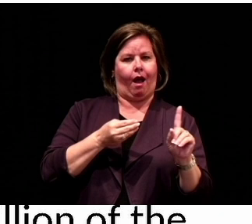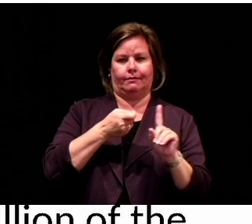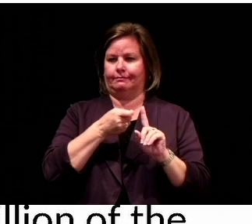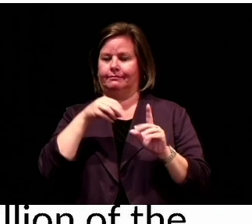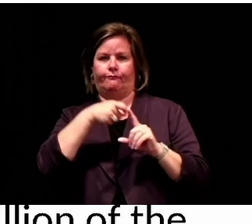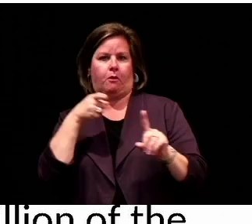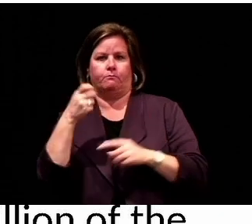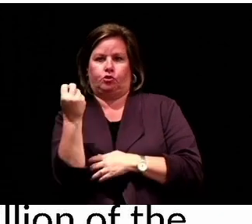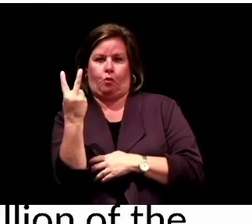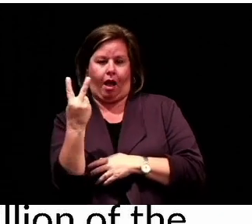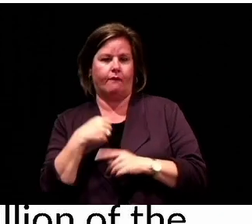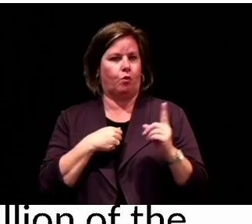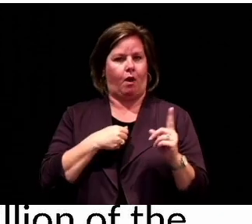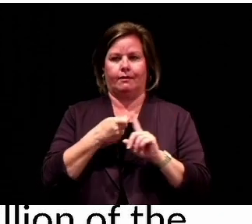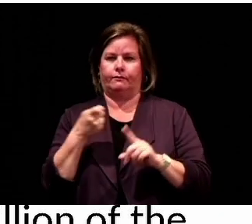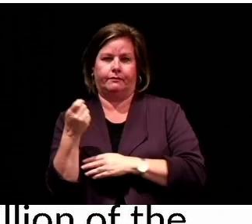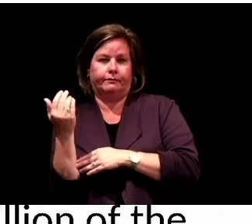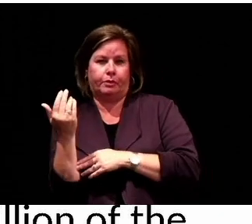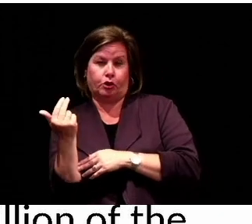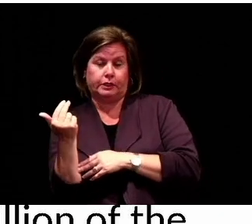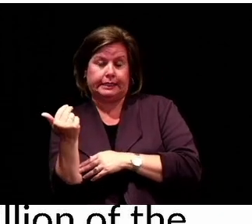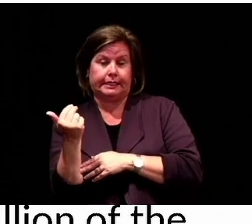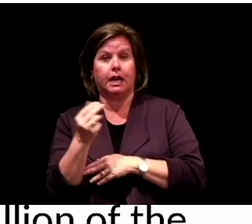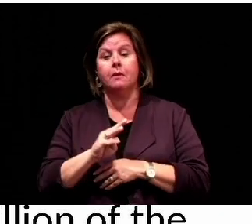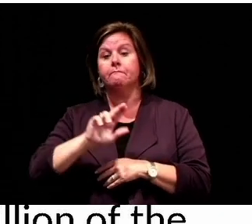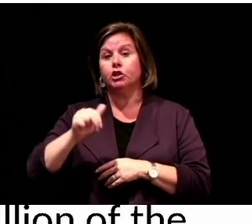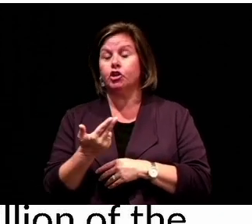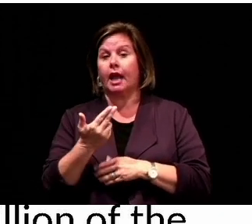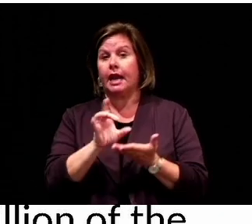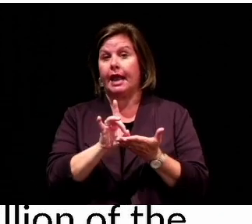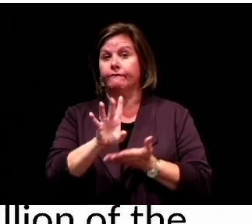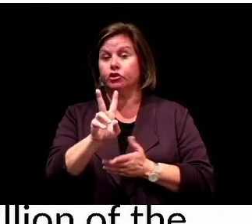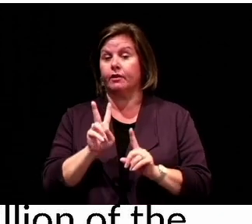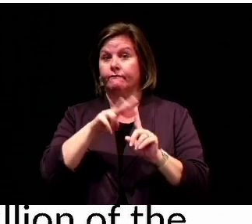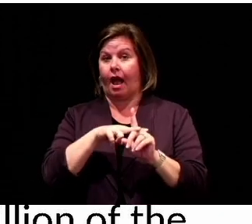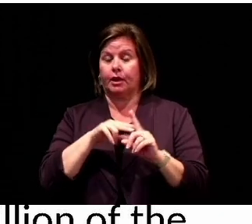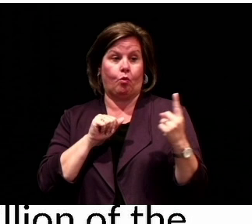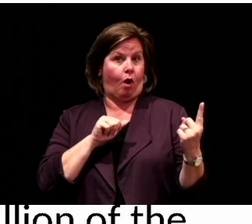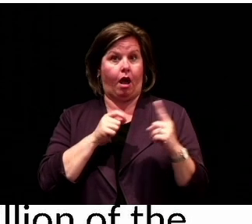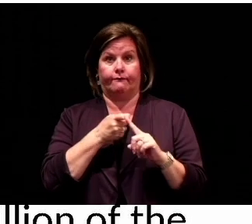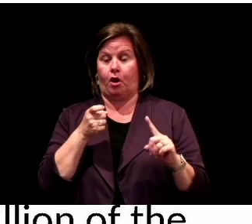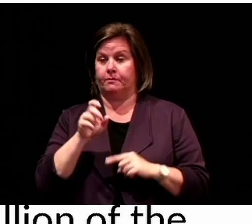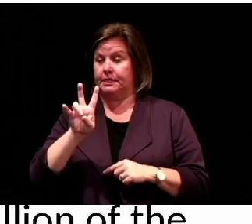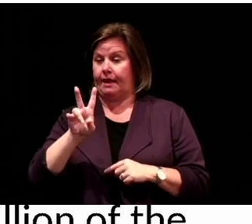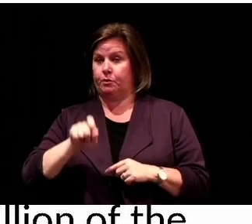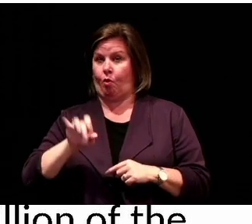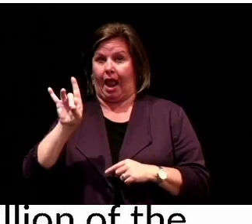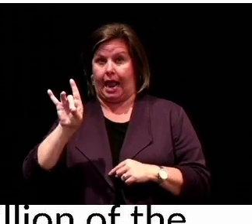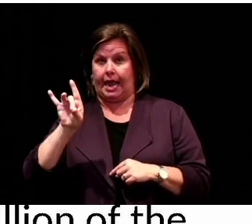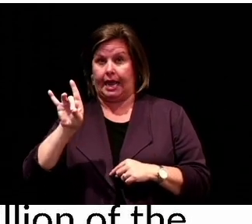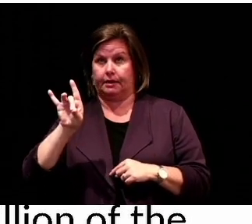households, but there's only 7 million households, affordable rental units available for them, so it's a shortage